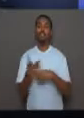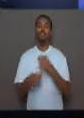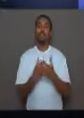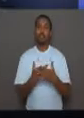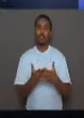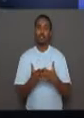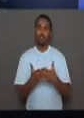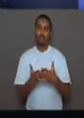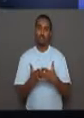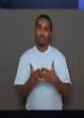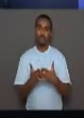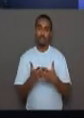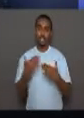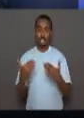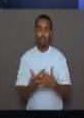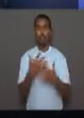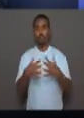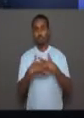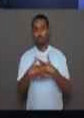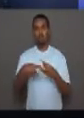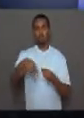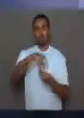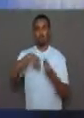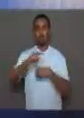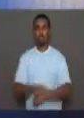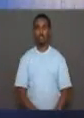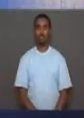to flourish in the Martian environment.